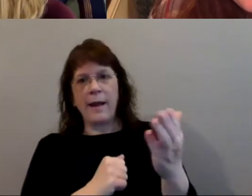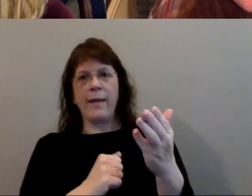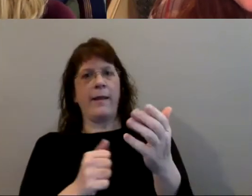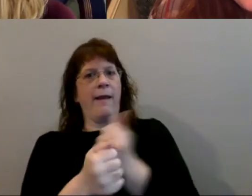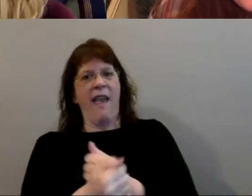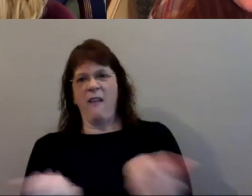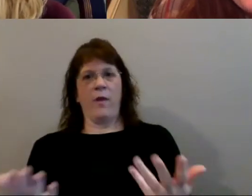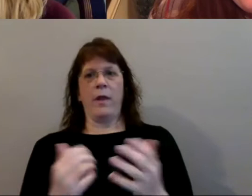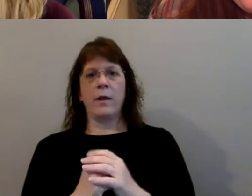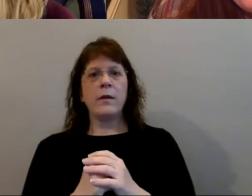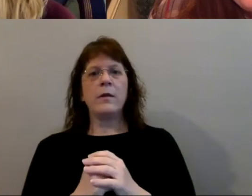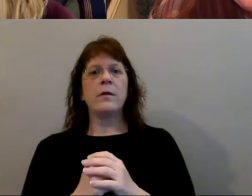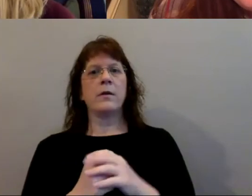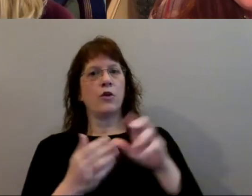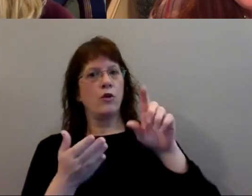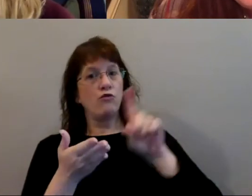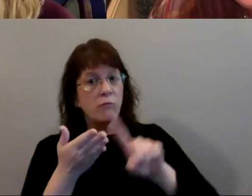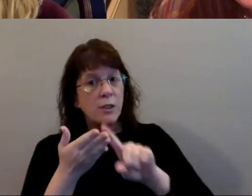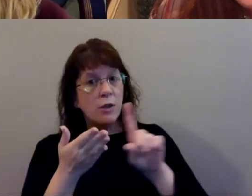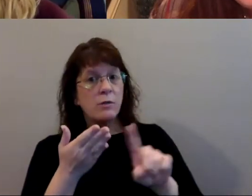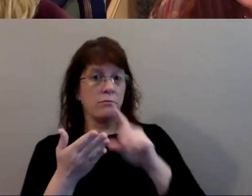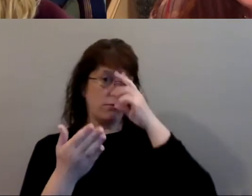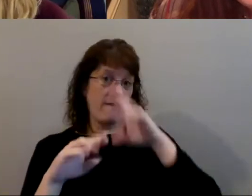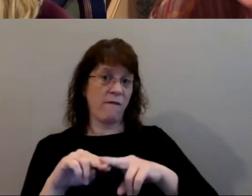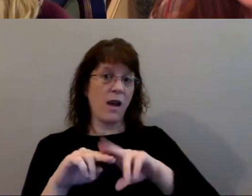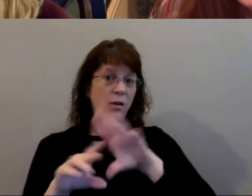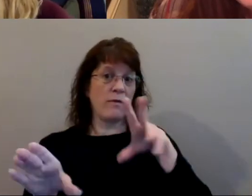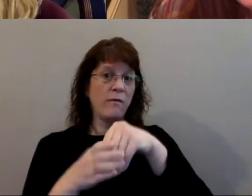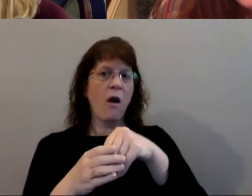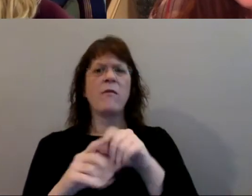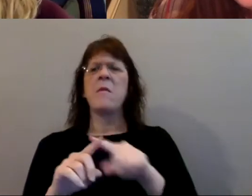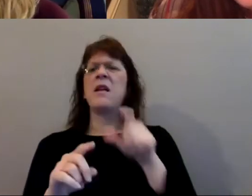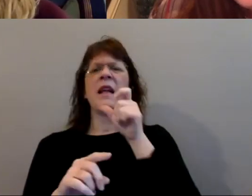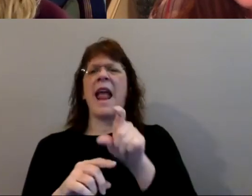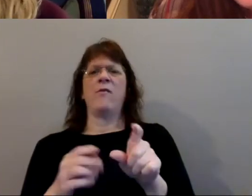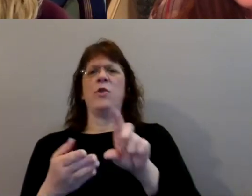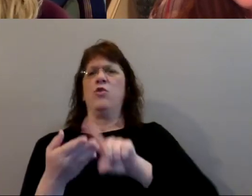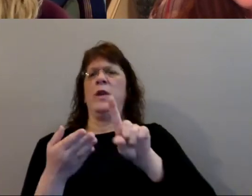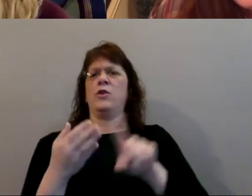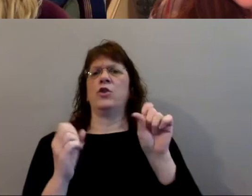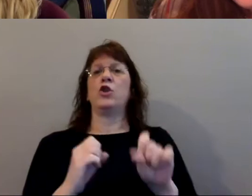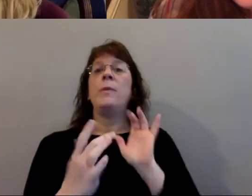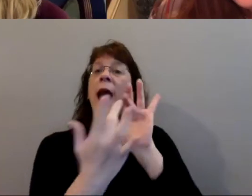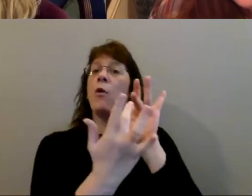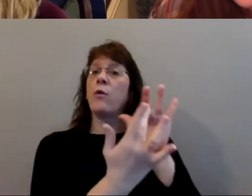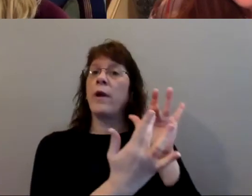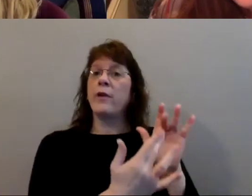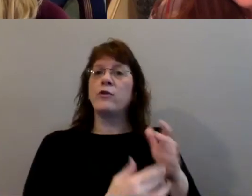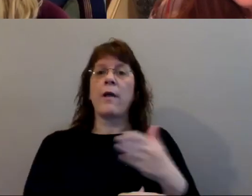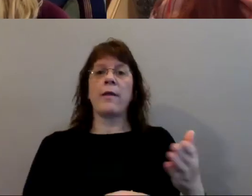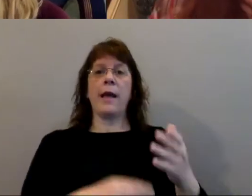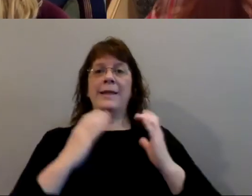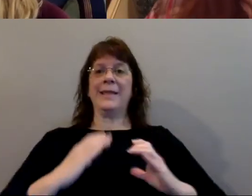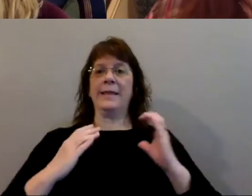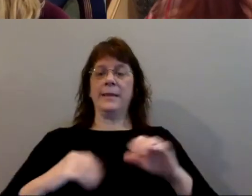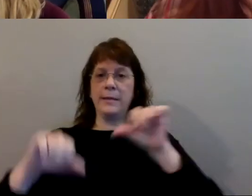Um, Research is a lot of fun to get involved in, but it doesn't have to be research. It can be like public outreach things. Like citizen science is getting